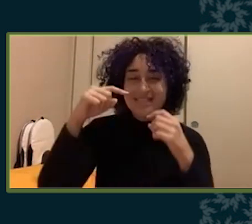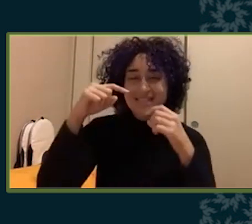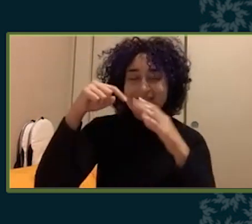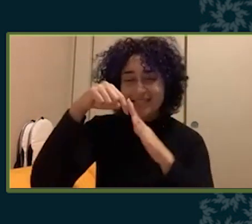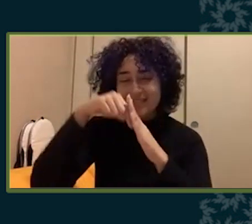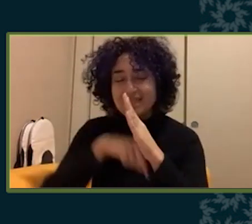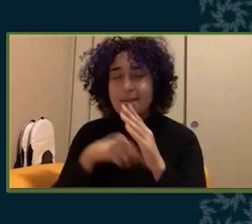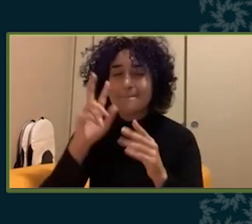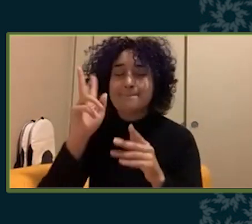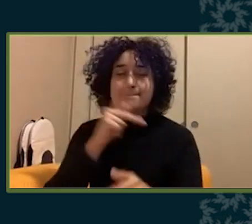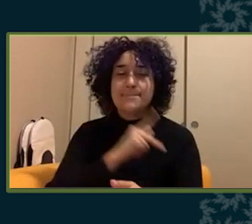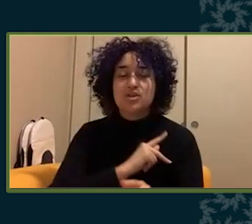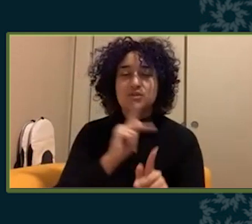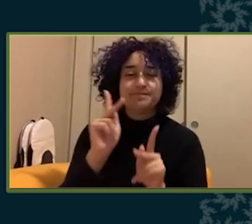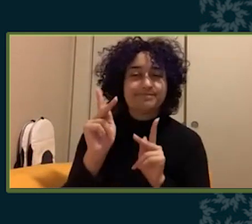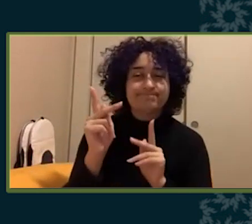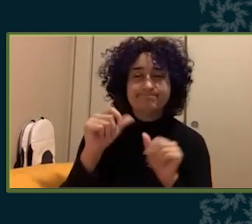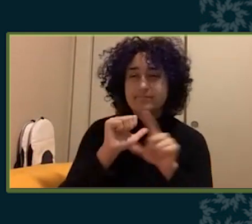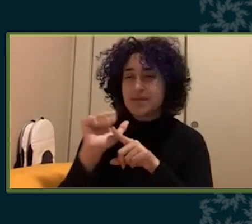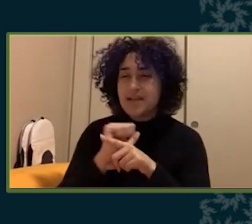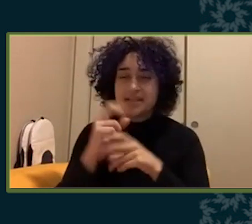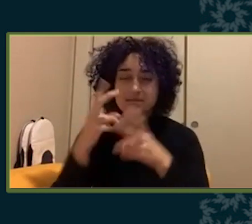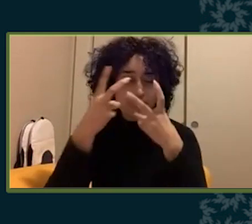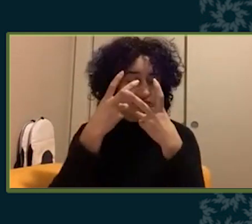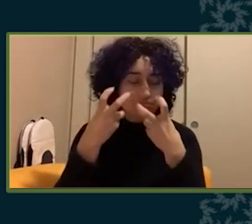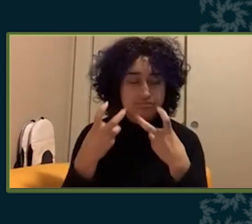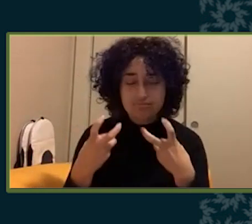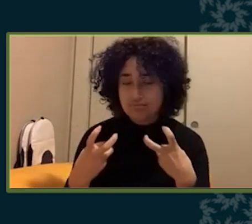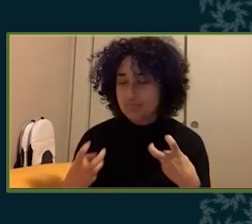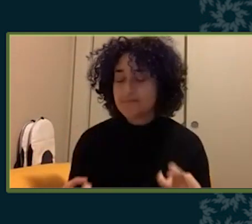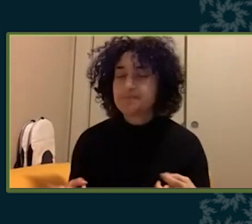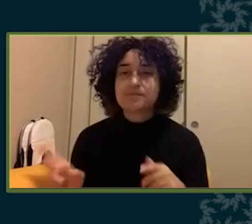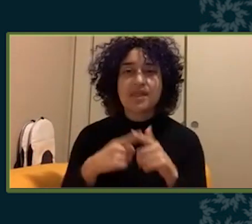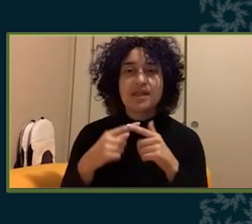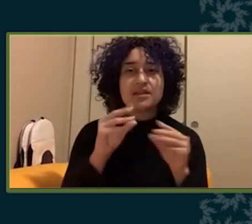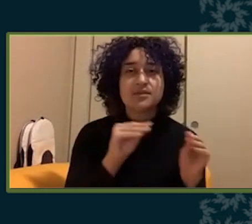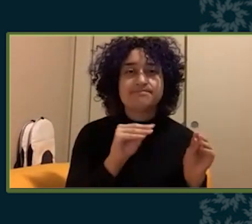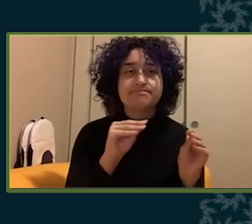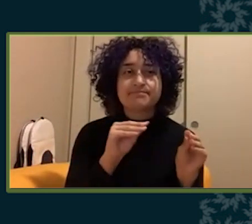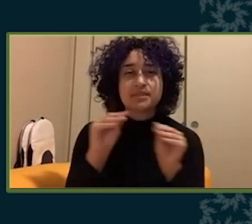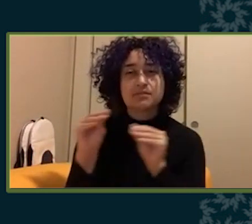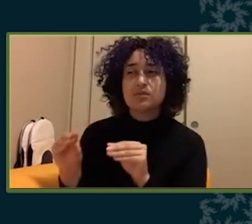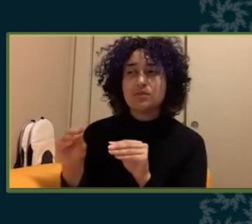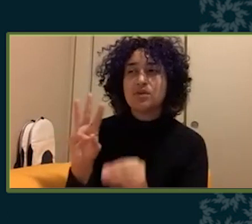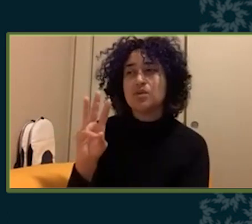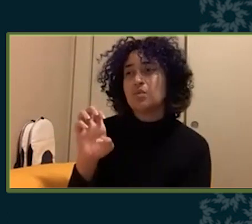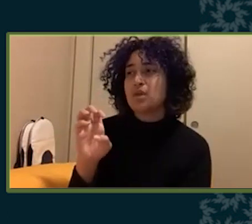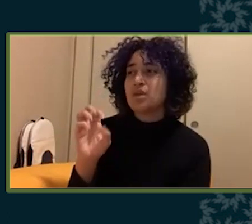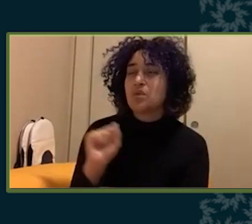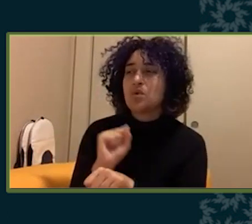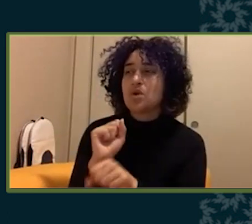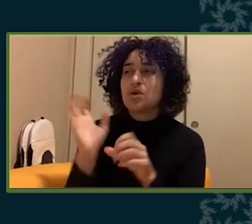of constantly interrogating ourselves? And then as we move to the we work within the systemic